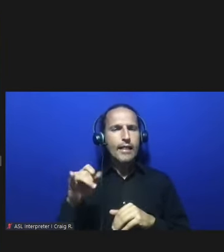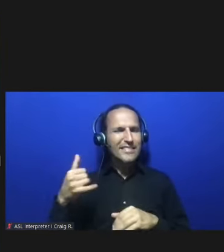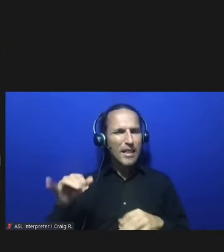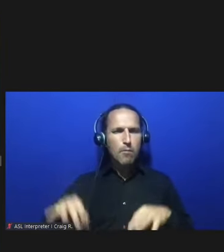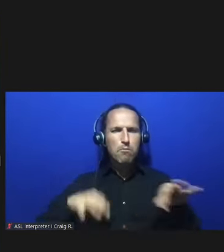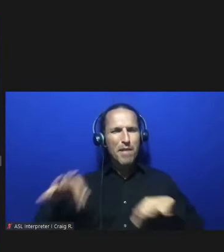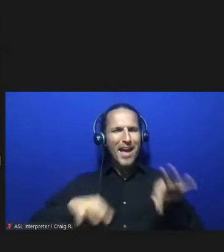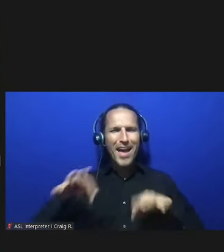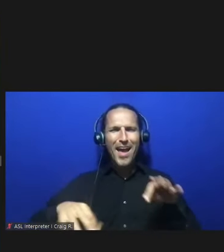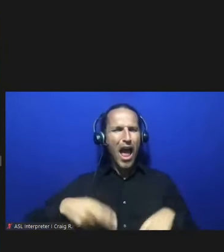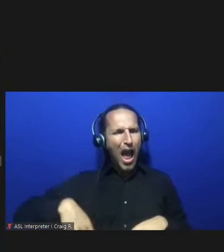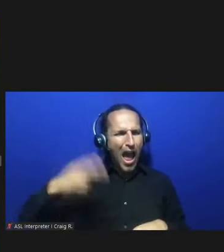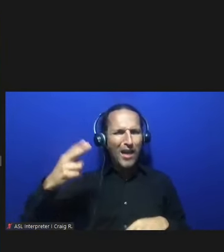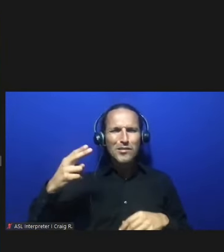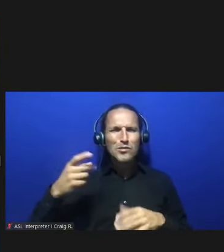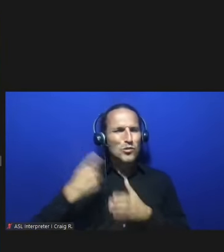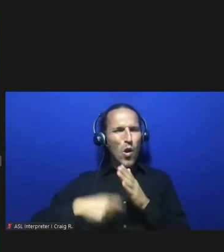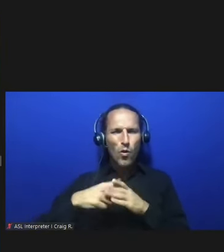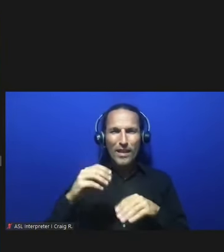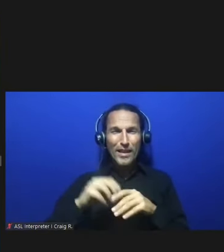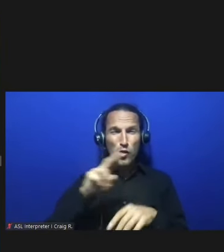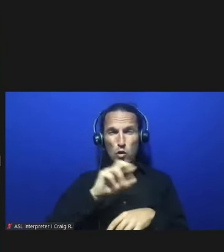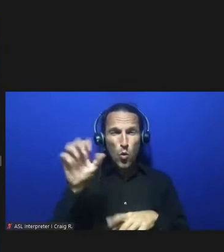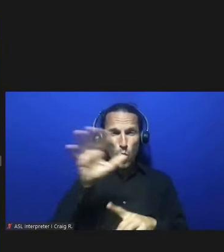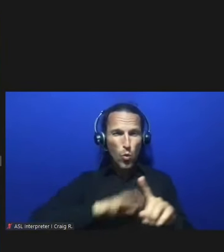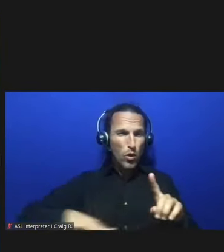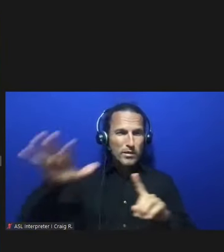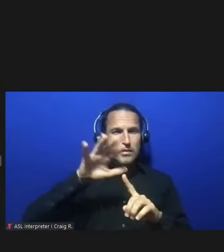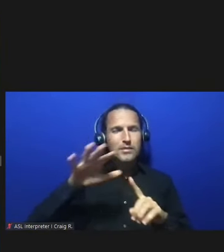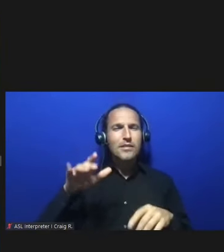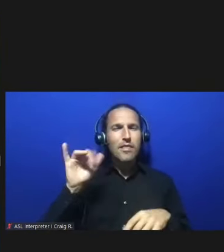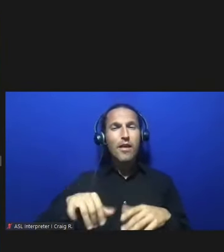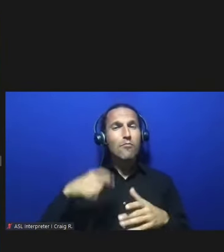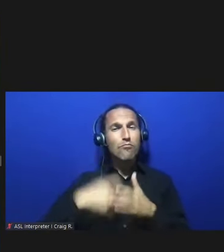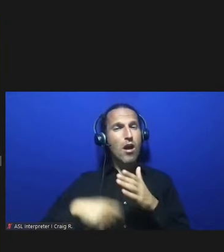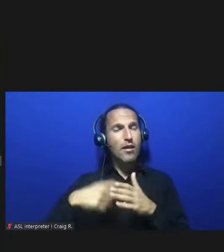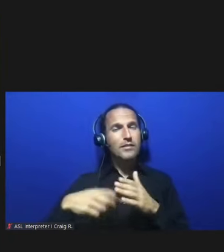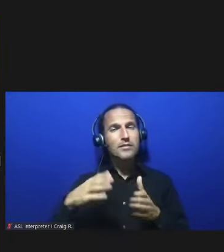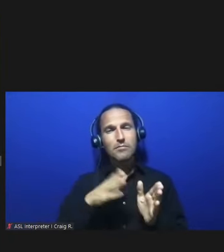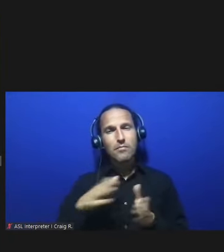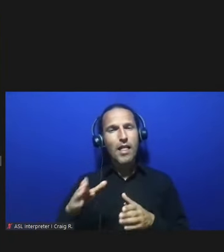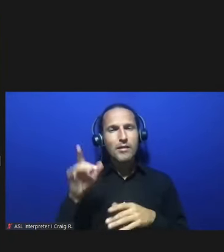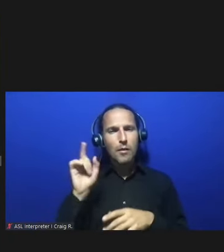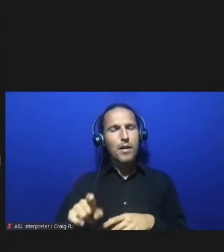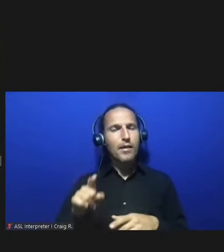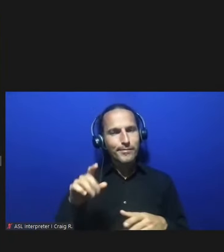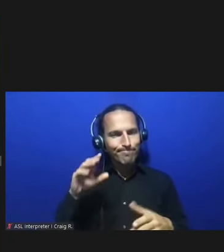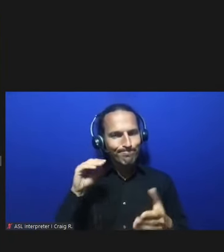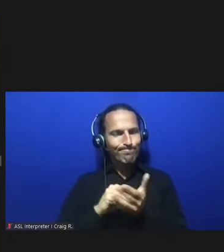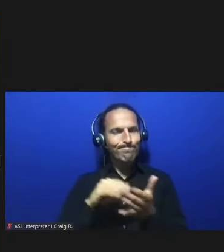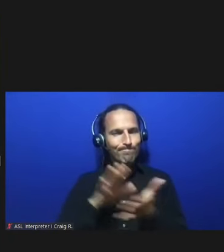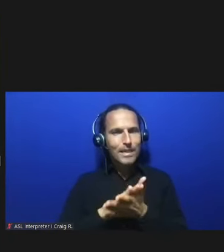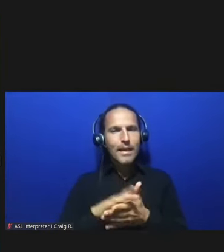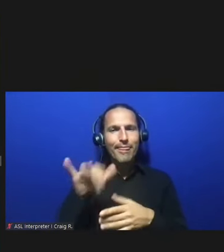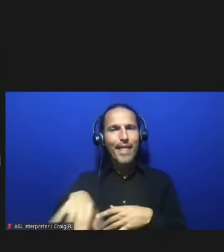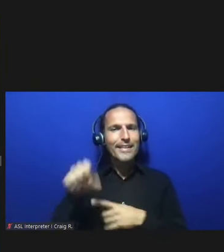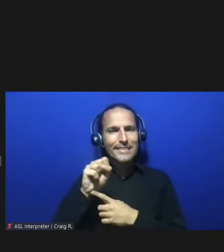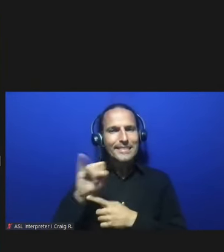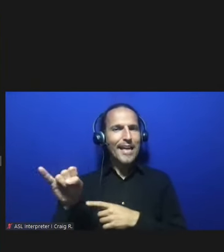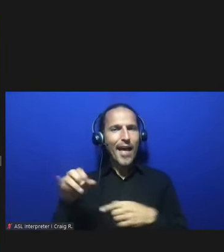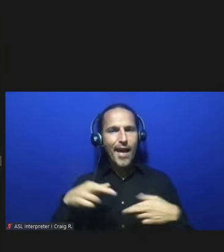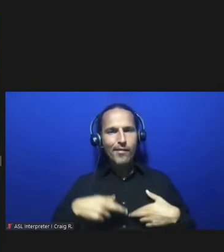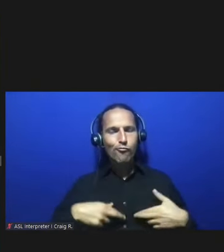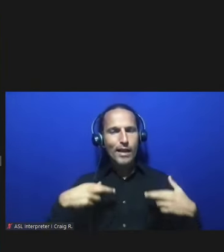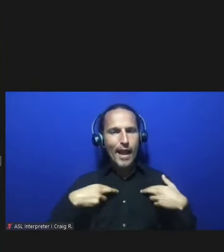some of the highest tolls in the nation. The congestion pricing plan must include a mechanism by which Staten Island